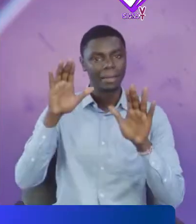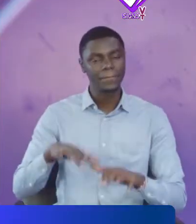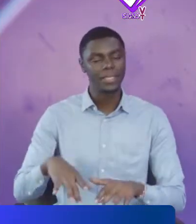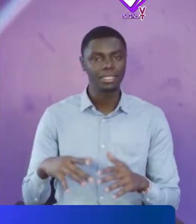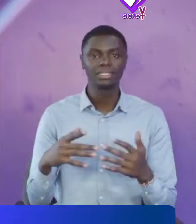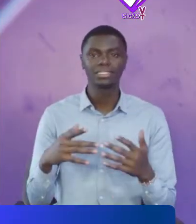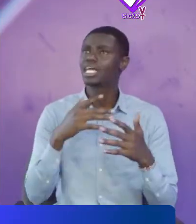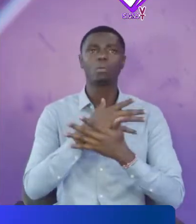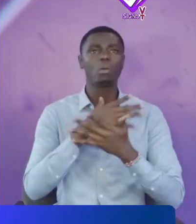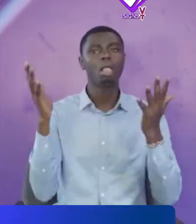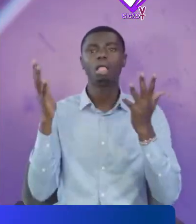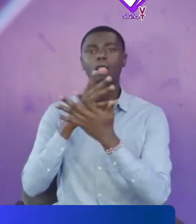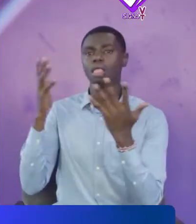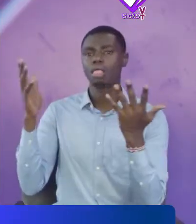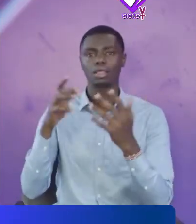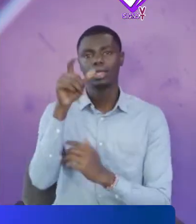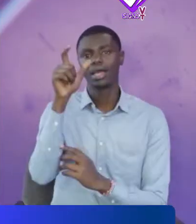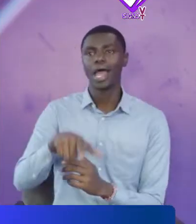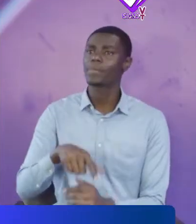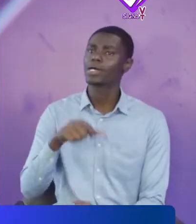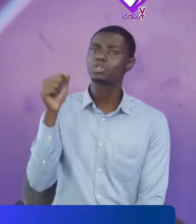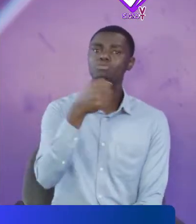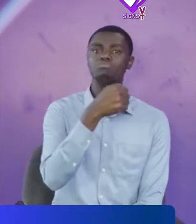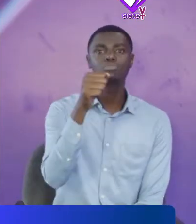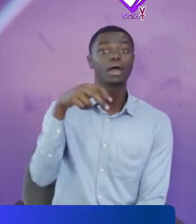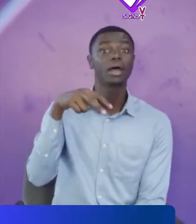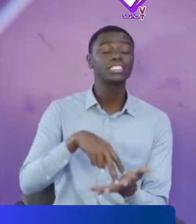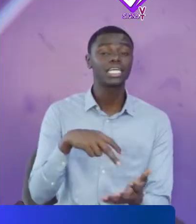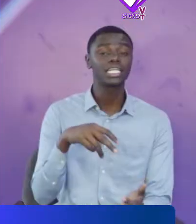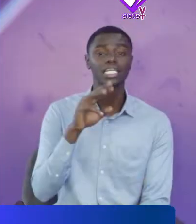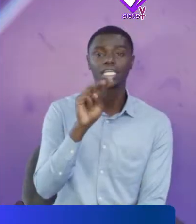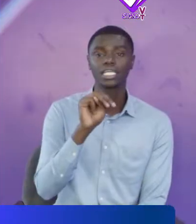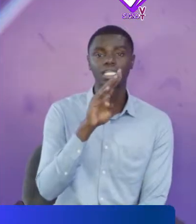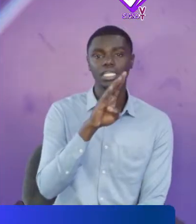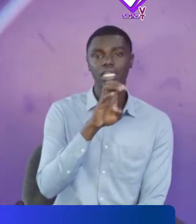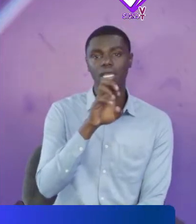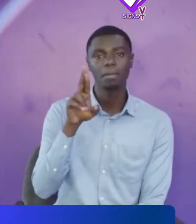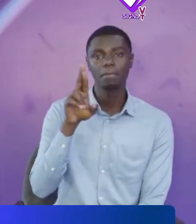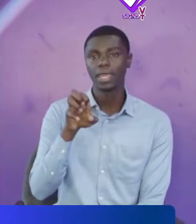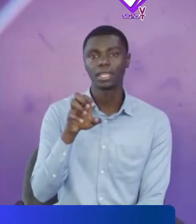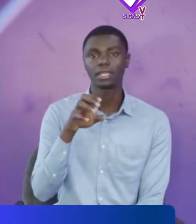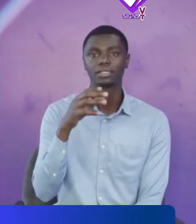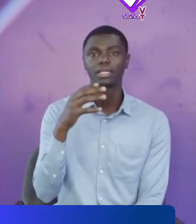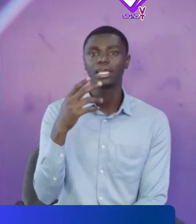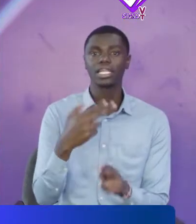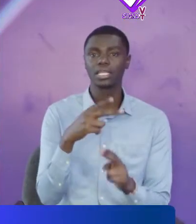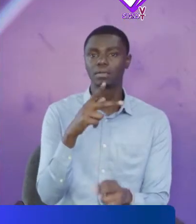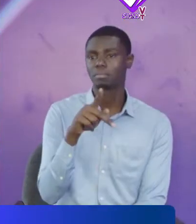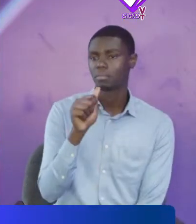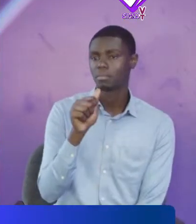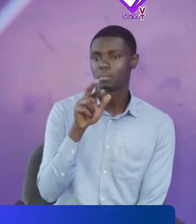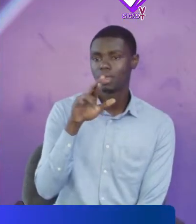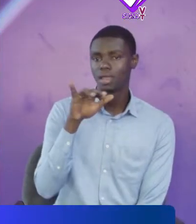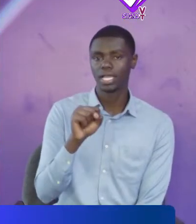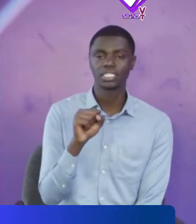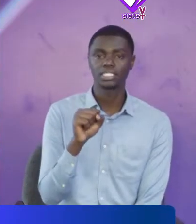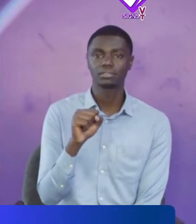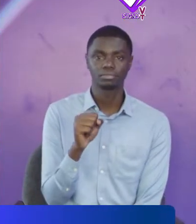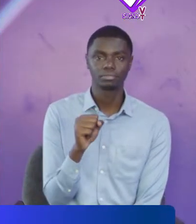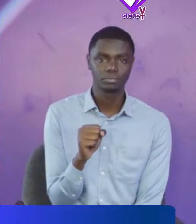haywire. Do you know the person running in Mbere? He's called Karish something. But I think you know only